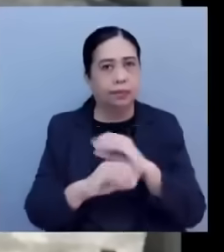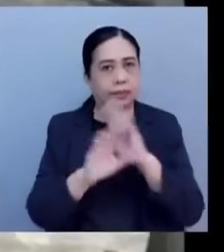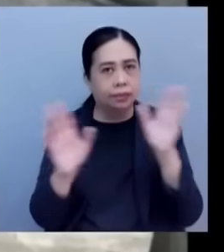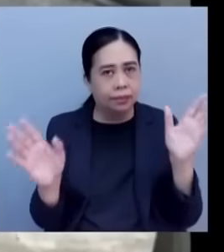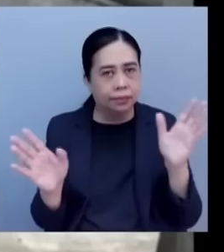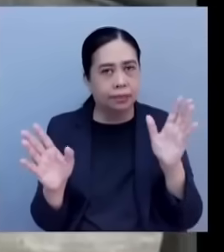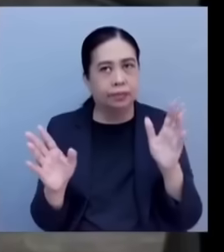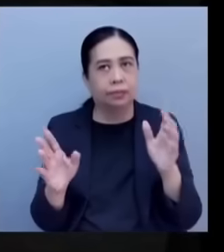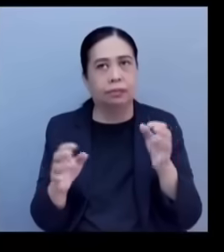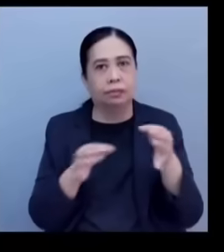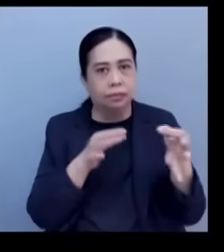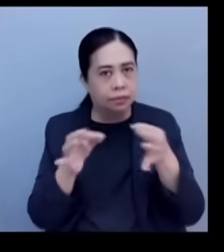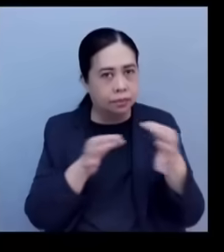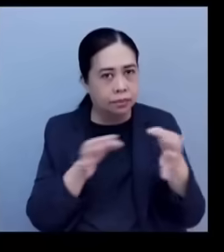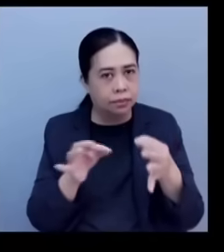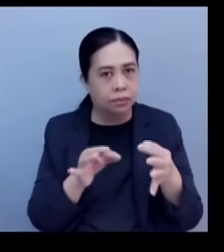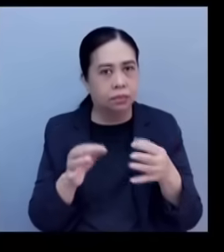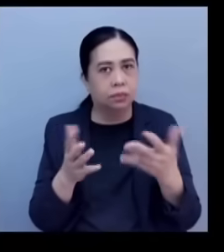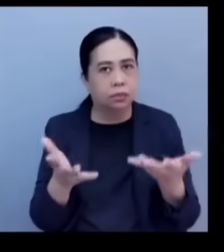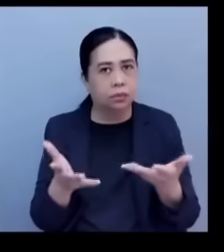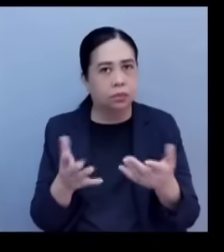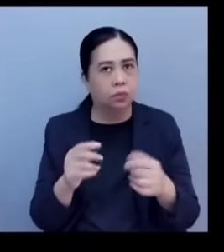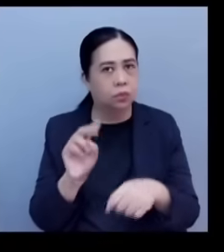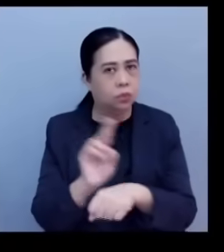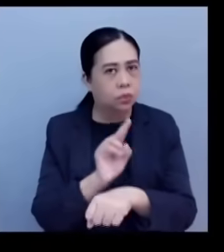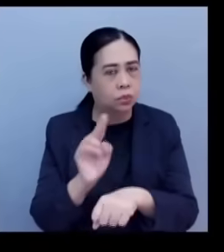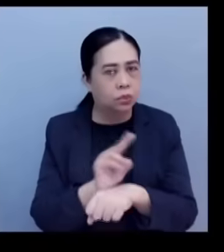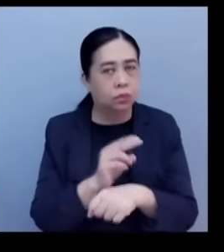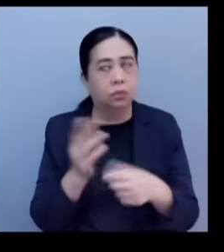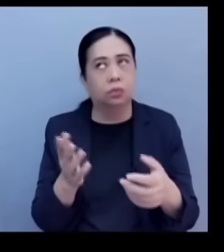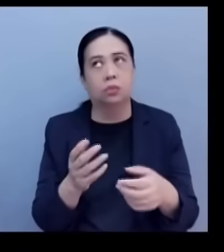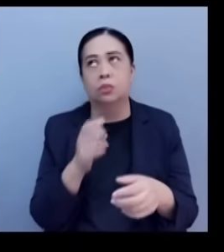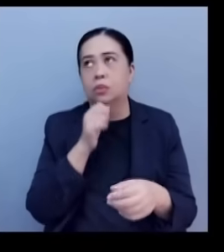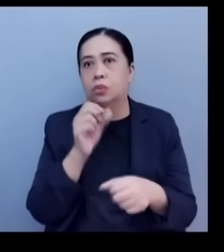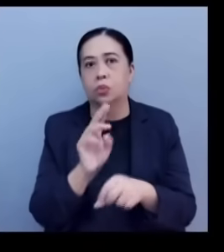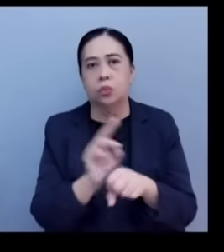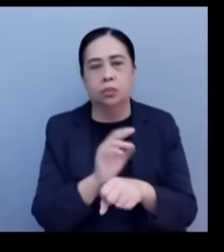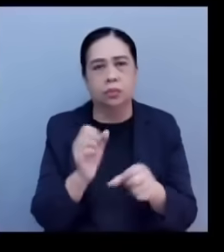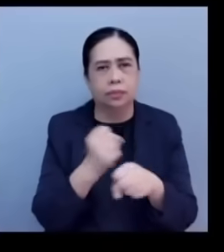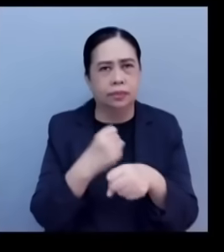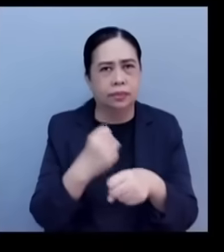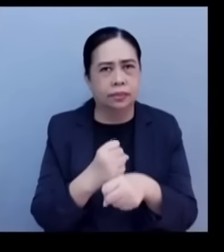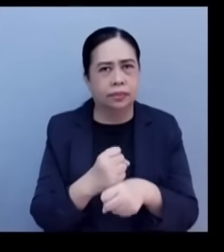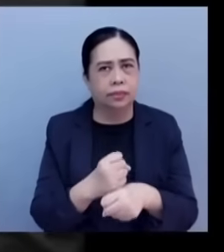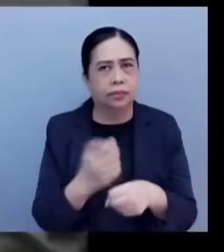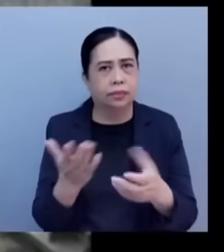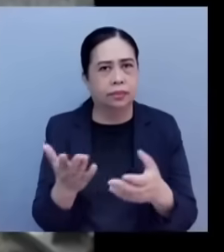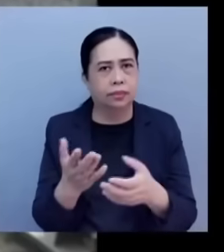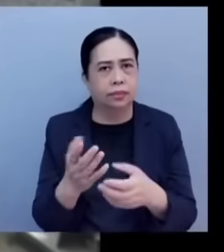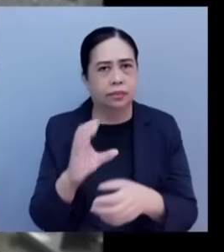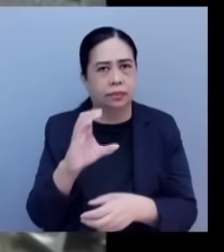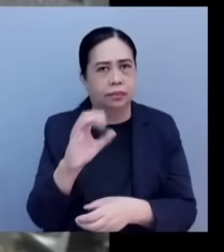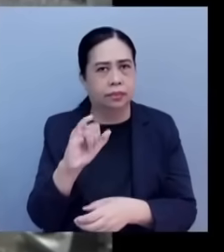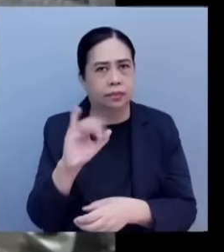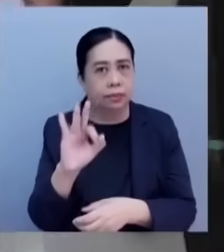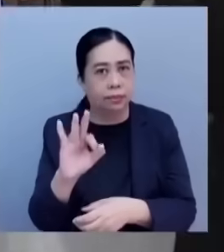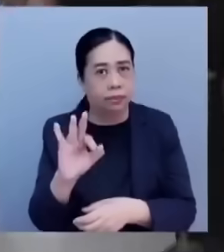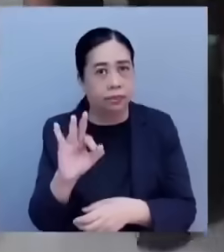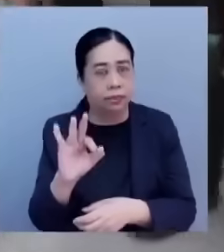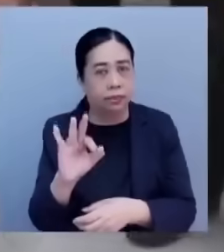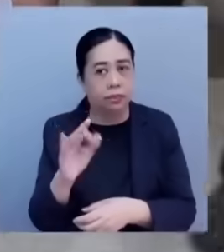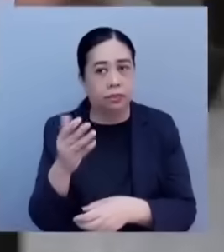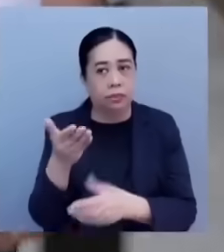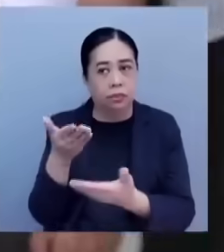clarification on the use, the creation of confidential funds by